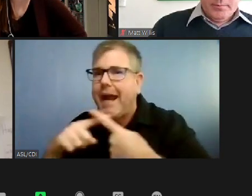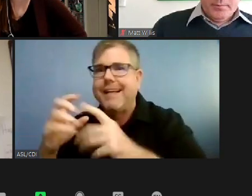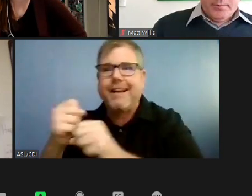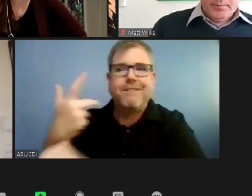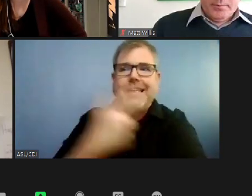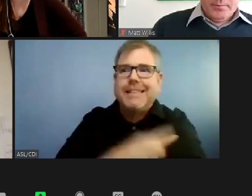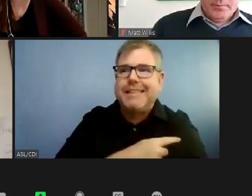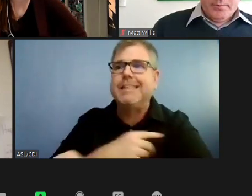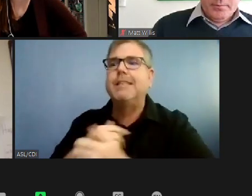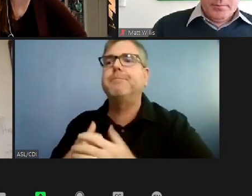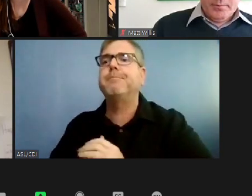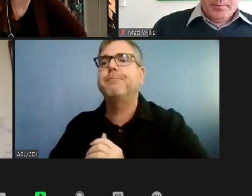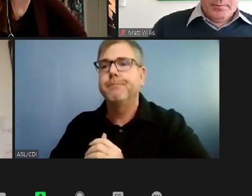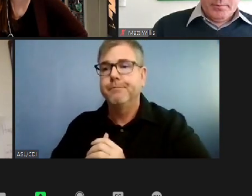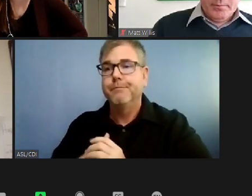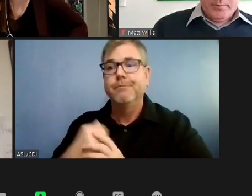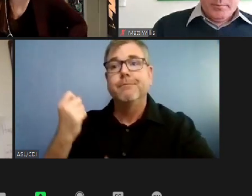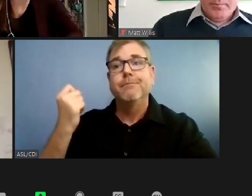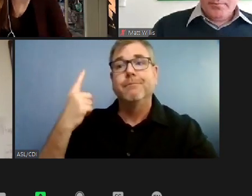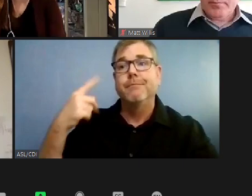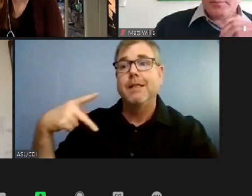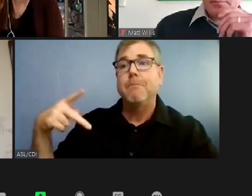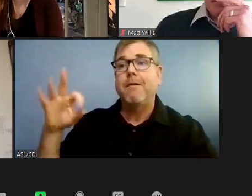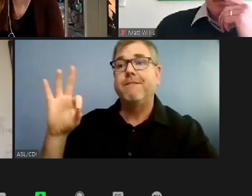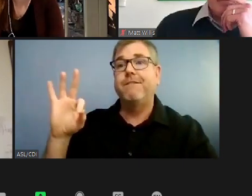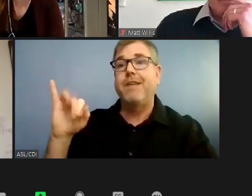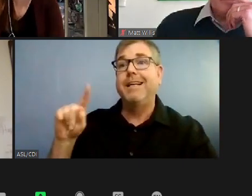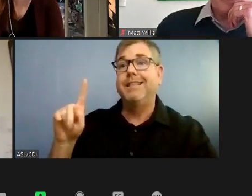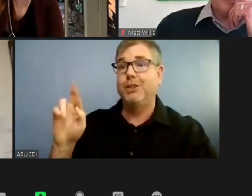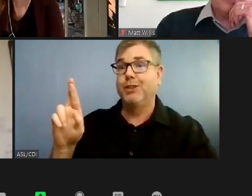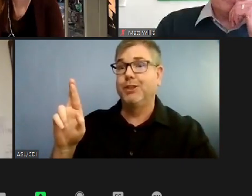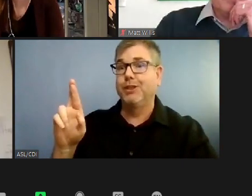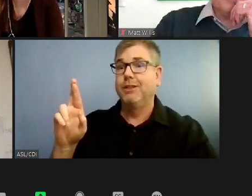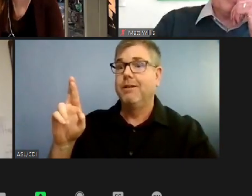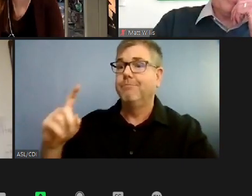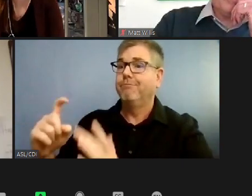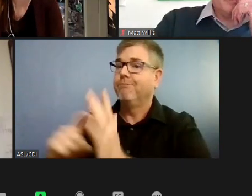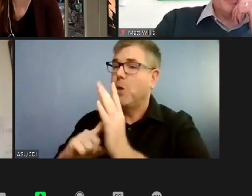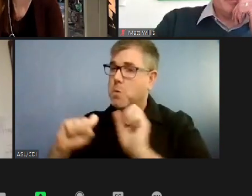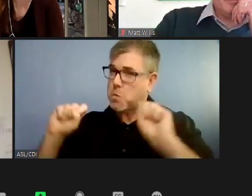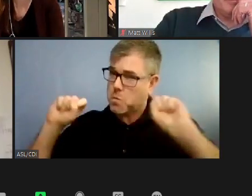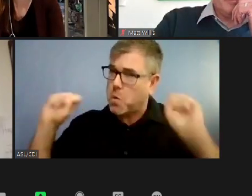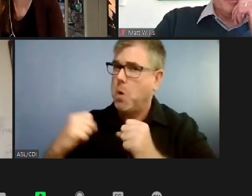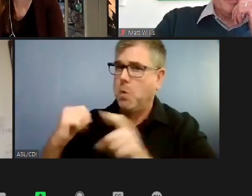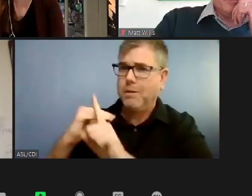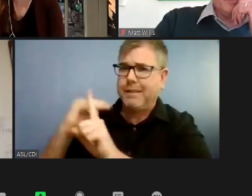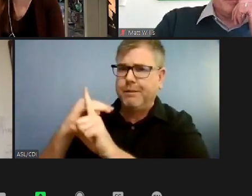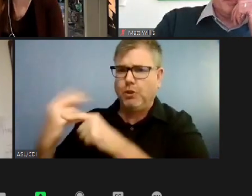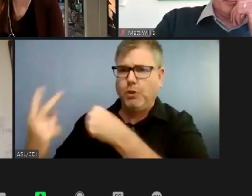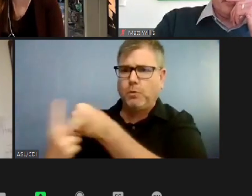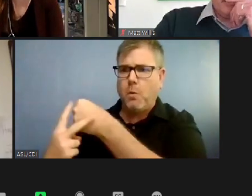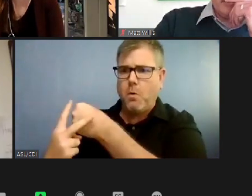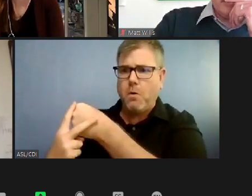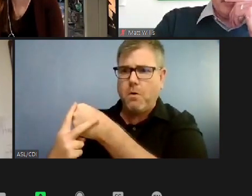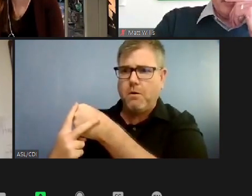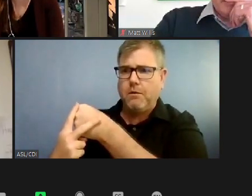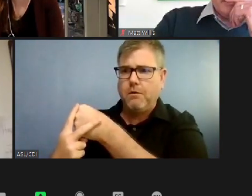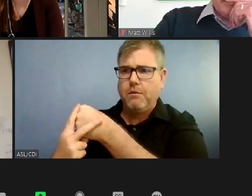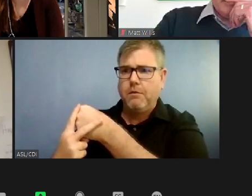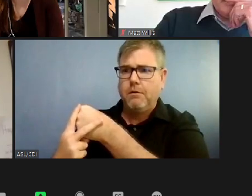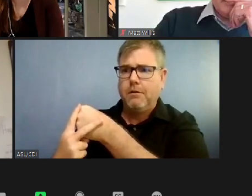environment. And so, the logistics there is a little bit more challenging, but then we basically receive them. We work with the hospitals, we work